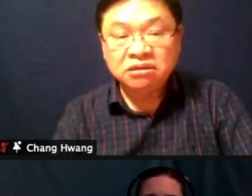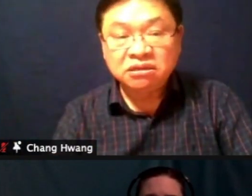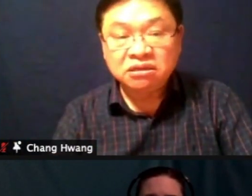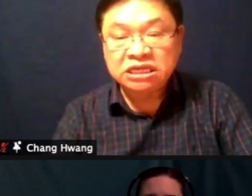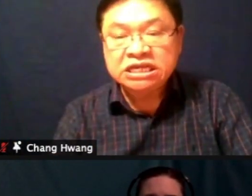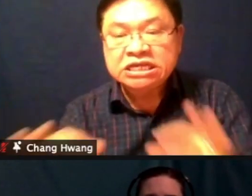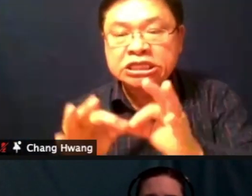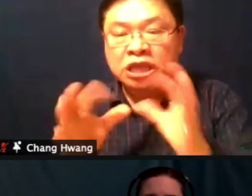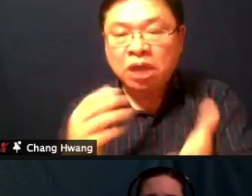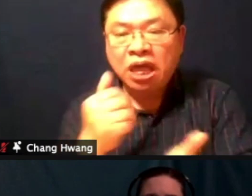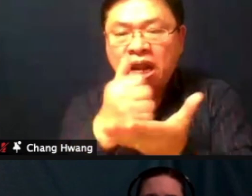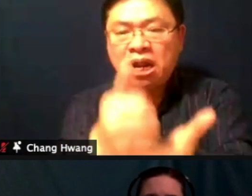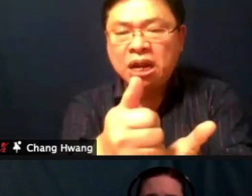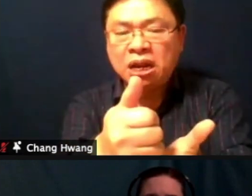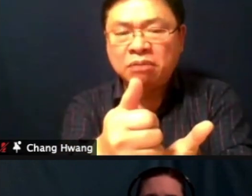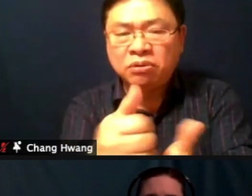being deaf, cannot communicate